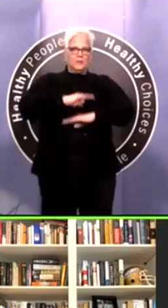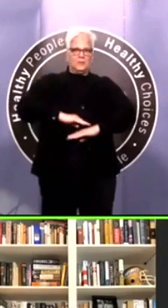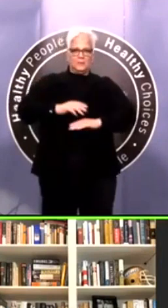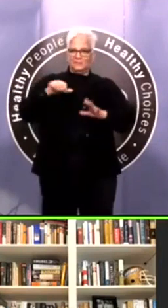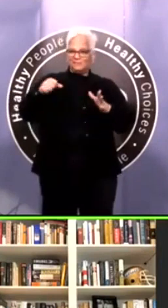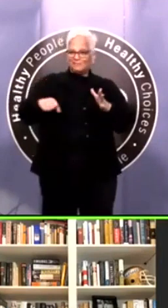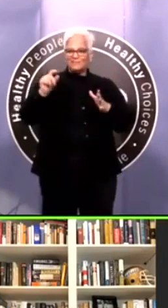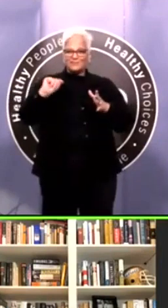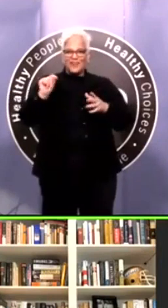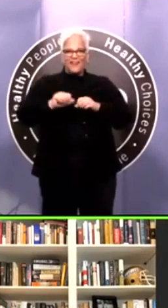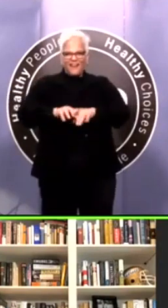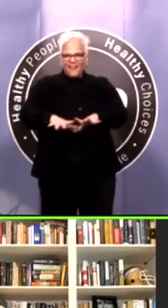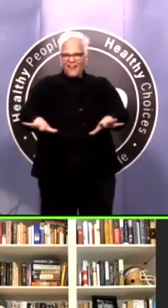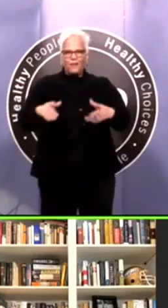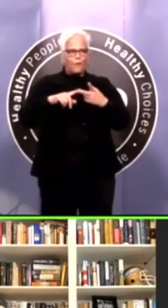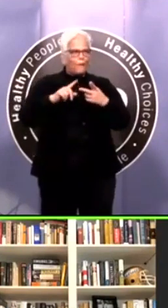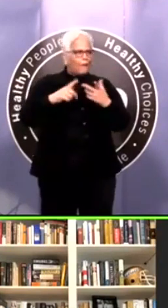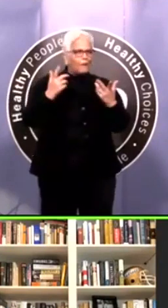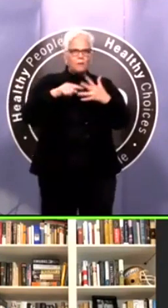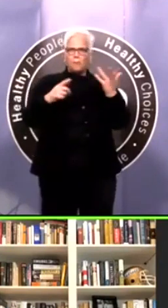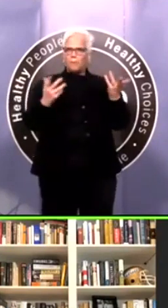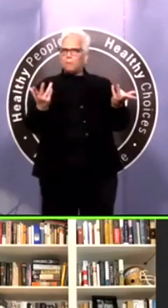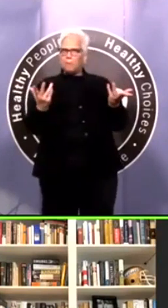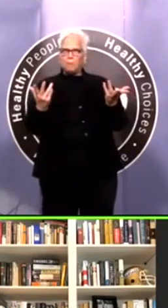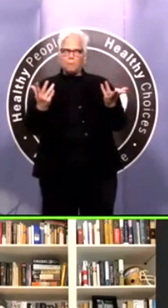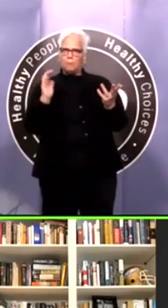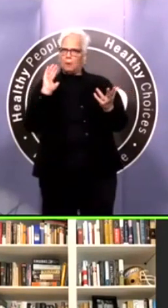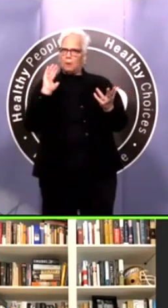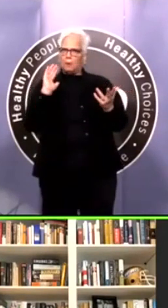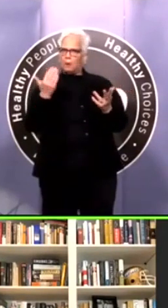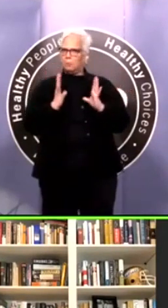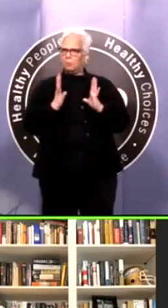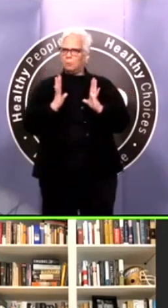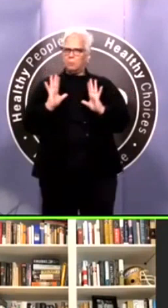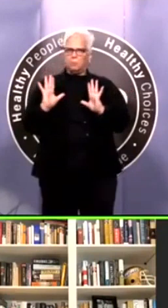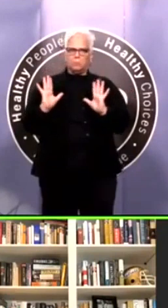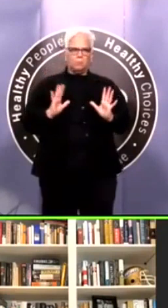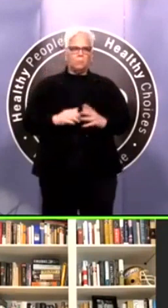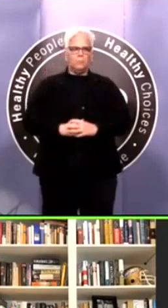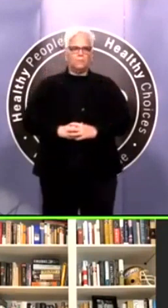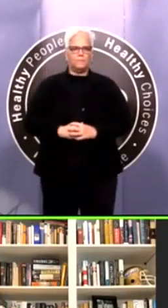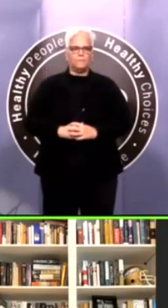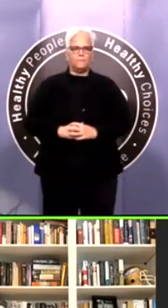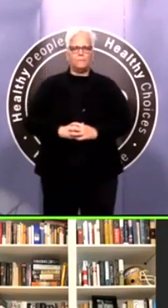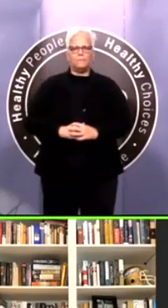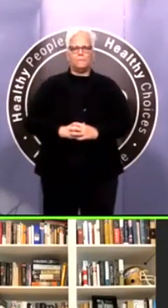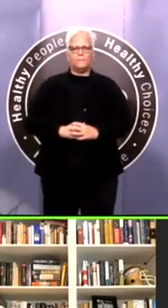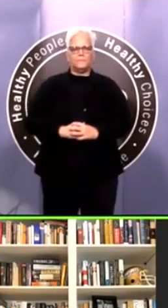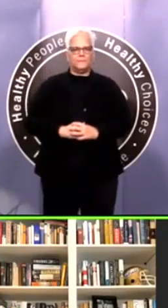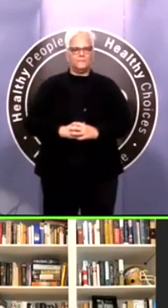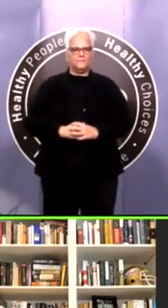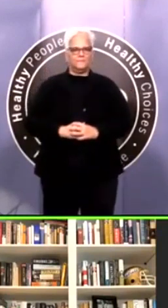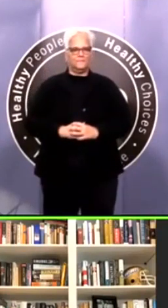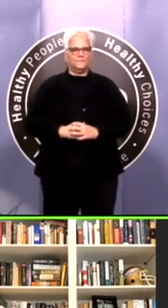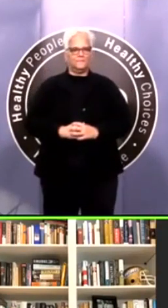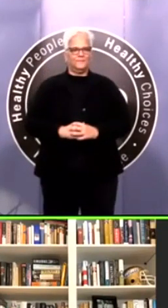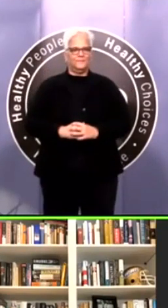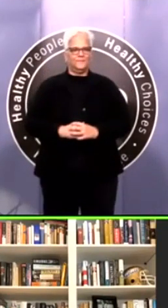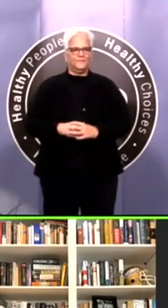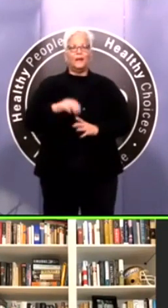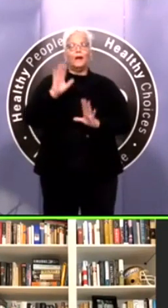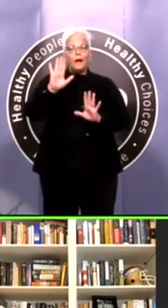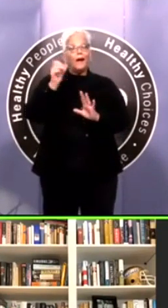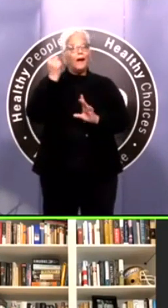shouldn't be doing that. And as I mentioned earlier, we have an outstanding residential waste and recycling